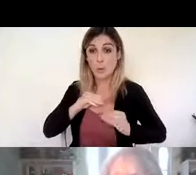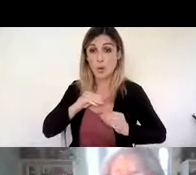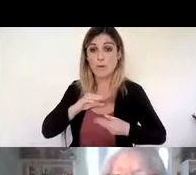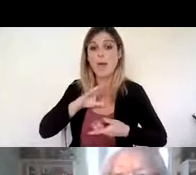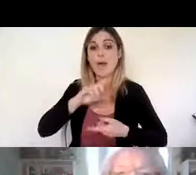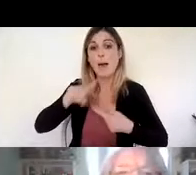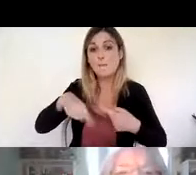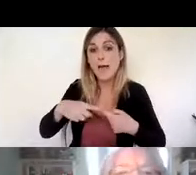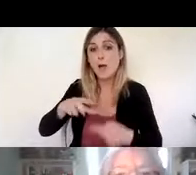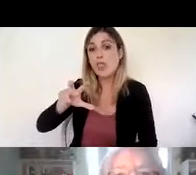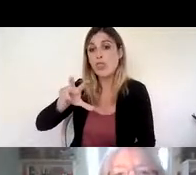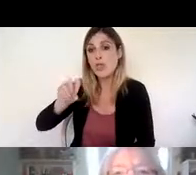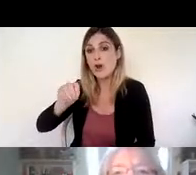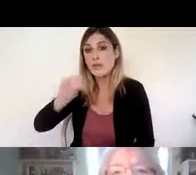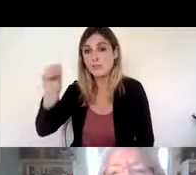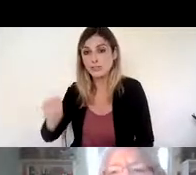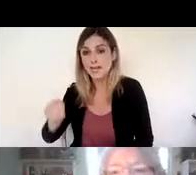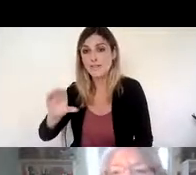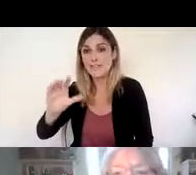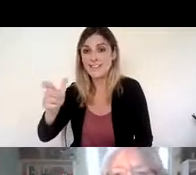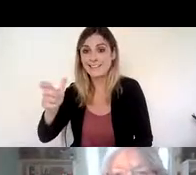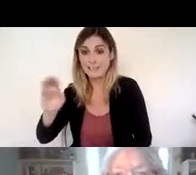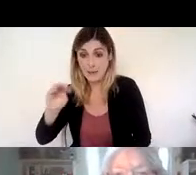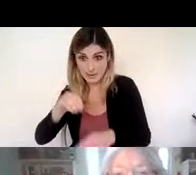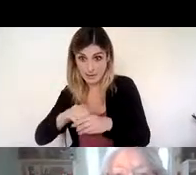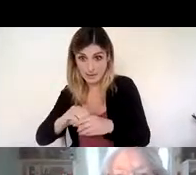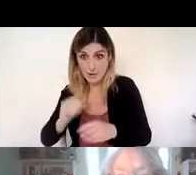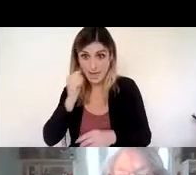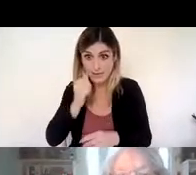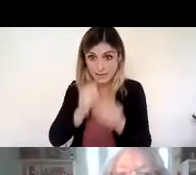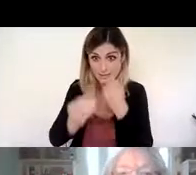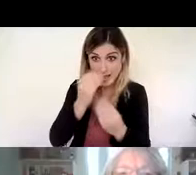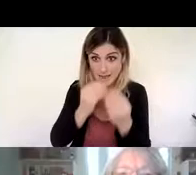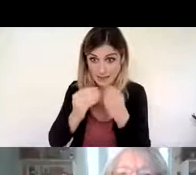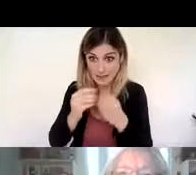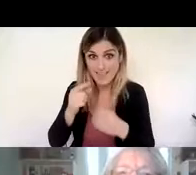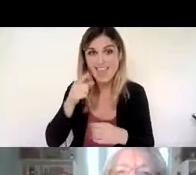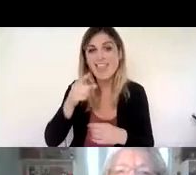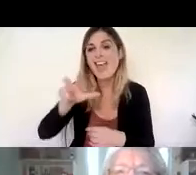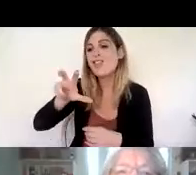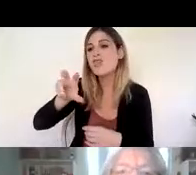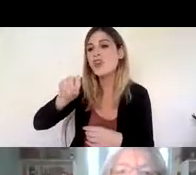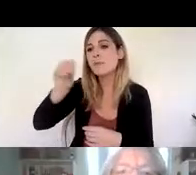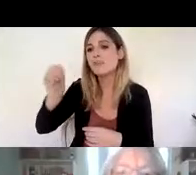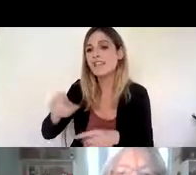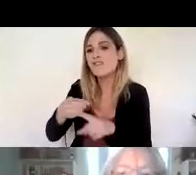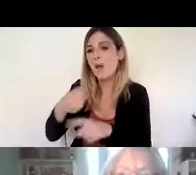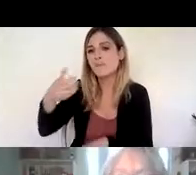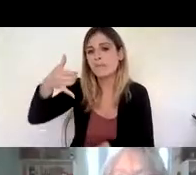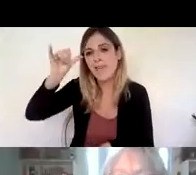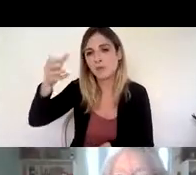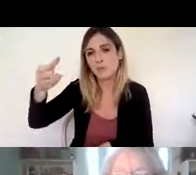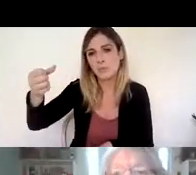diet. That's the amount of calcium that we absorb from cow's milk. A cup of cow's milk has 300 milligrams